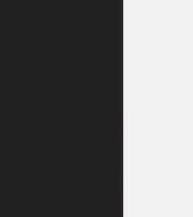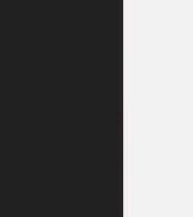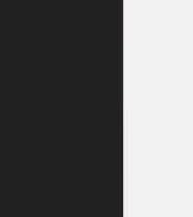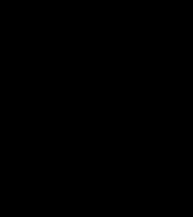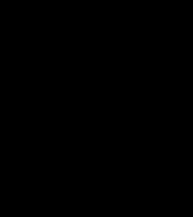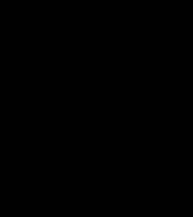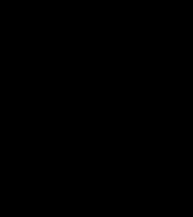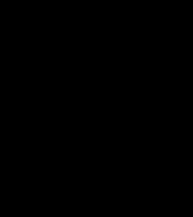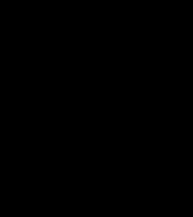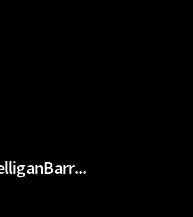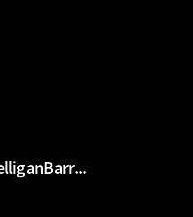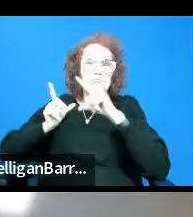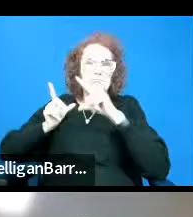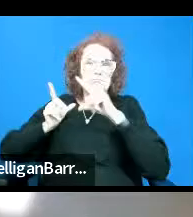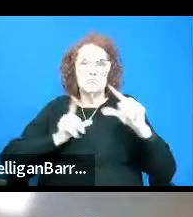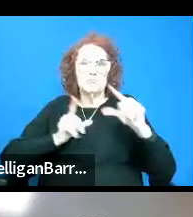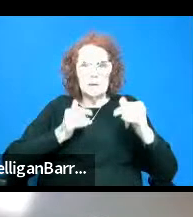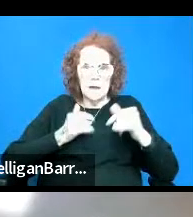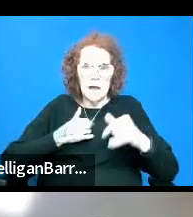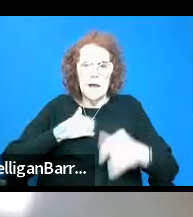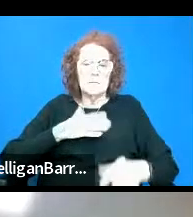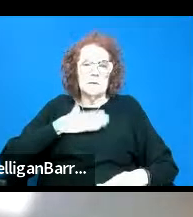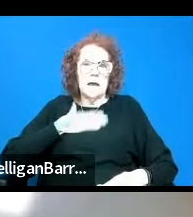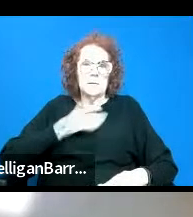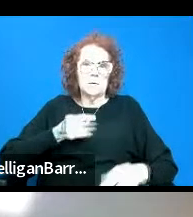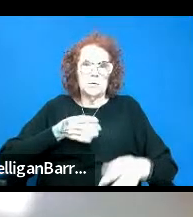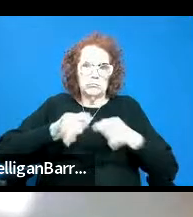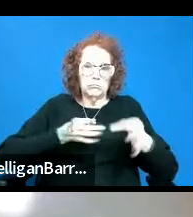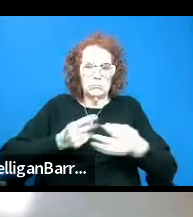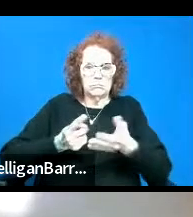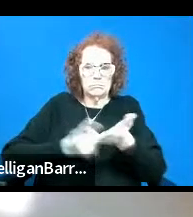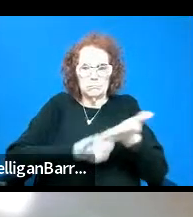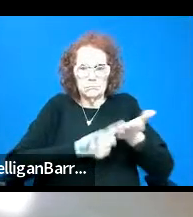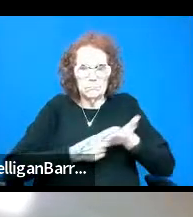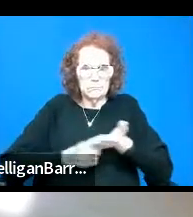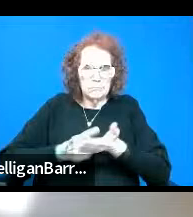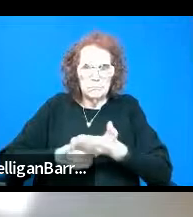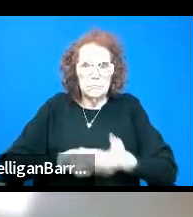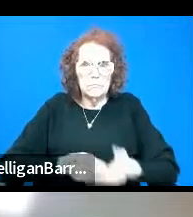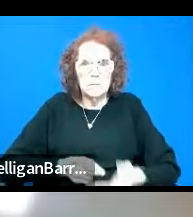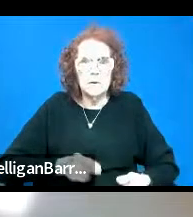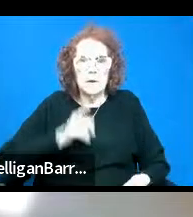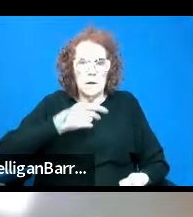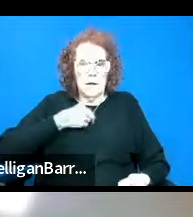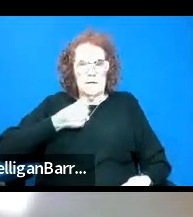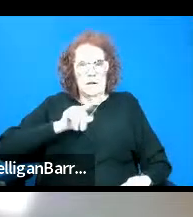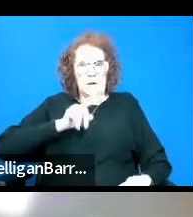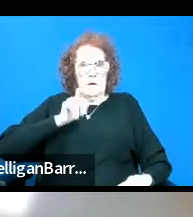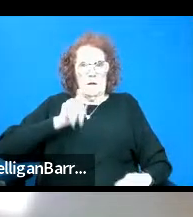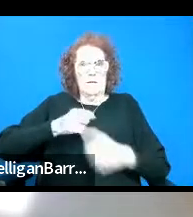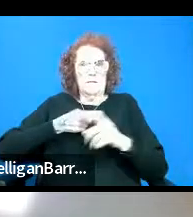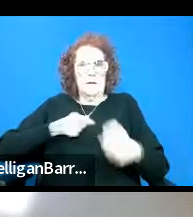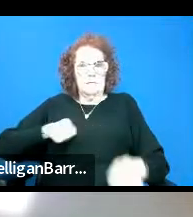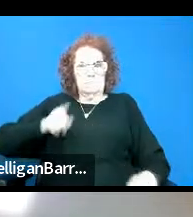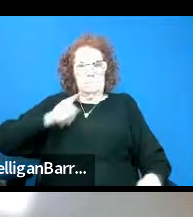the discussion at this point. Okay. Are there any questions from council members at this